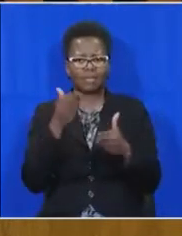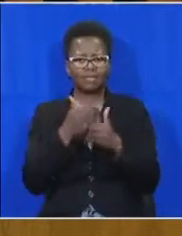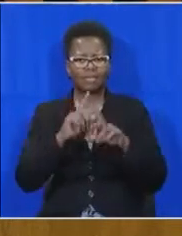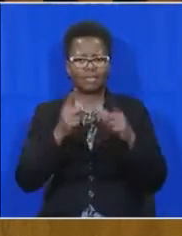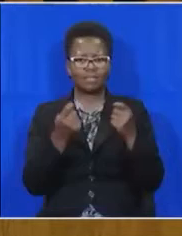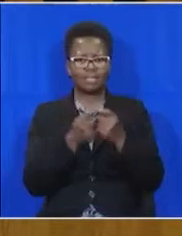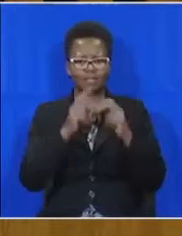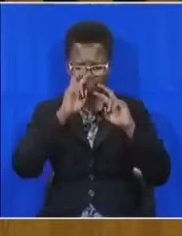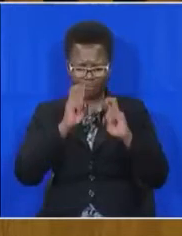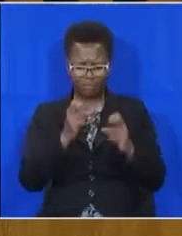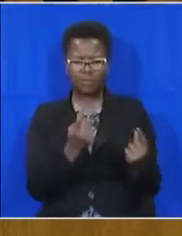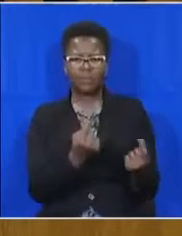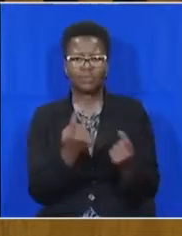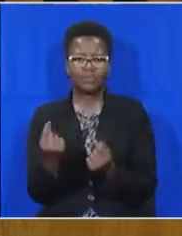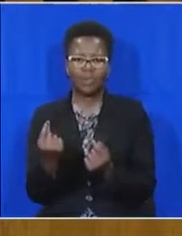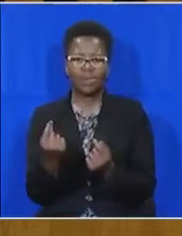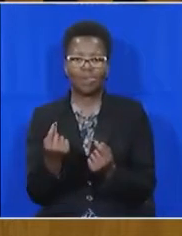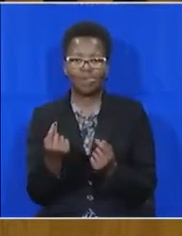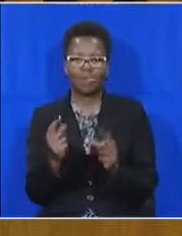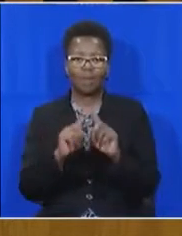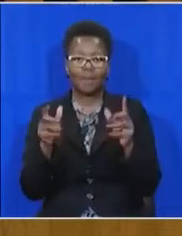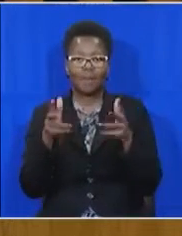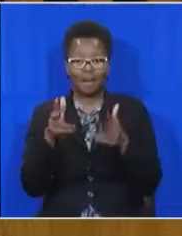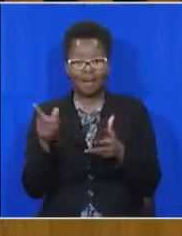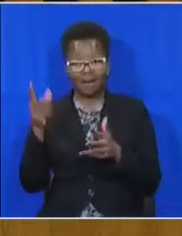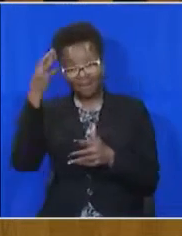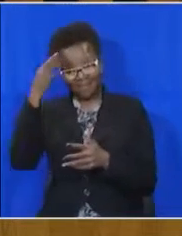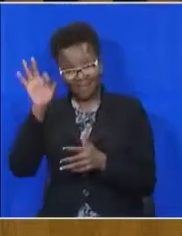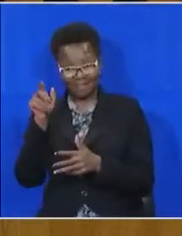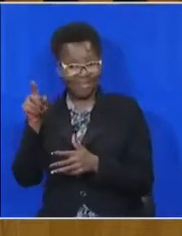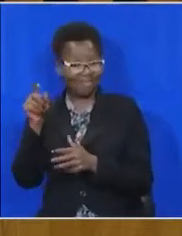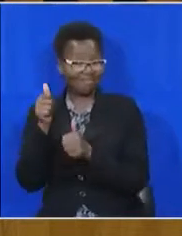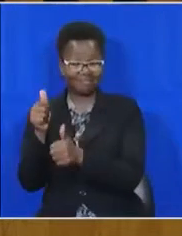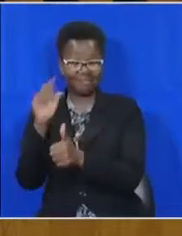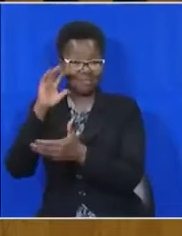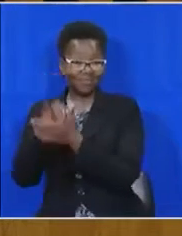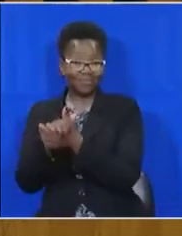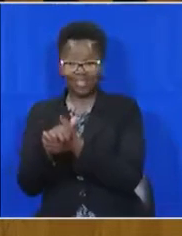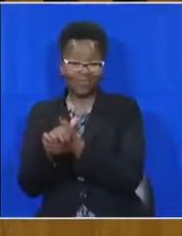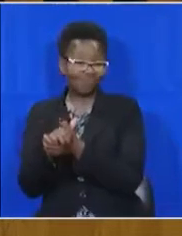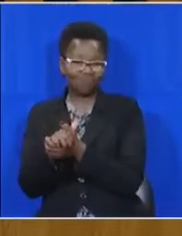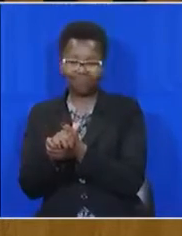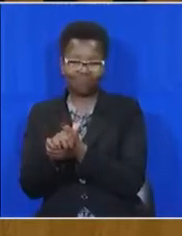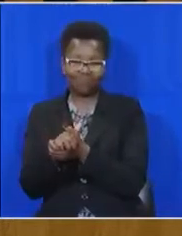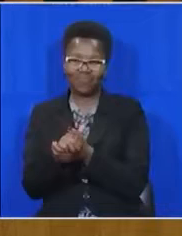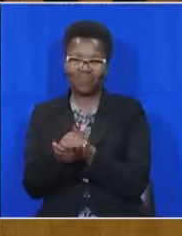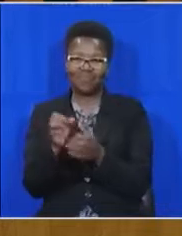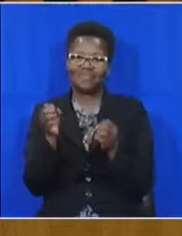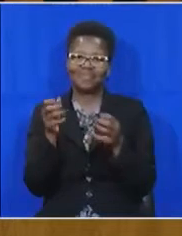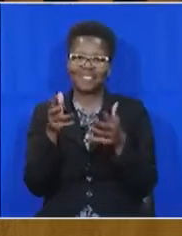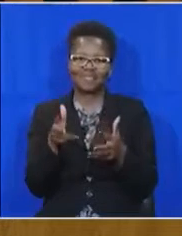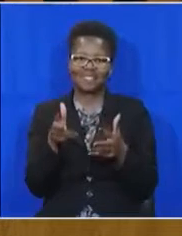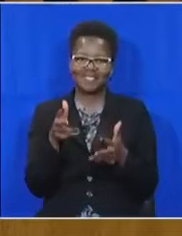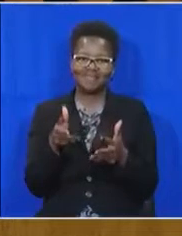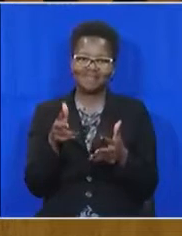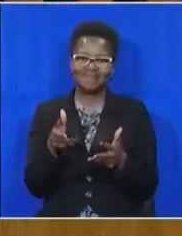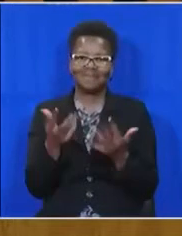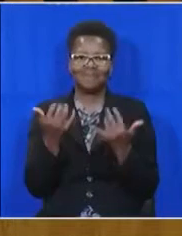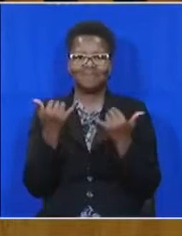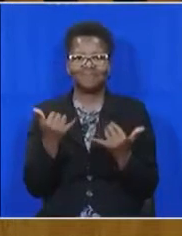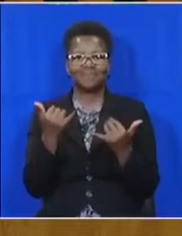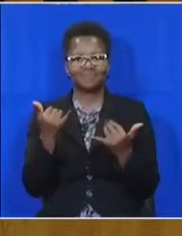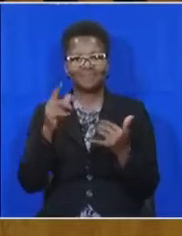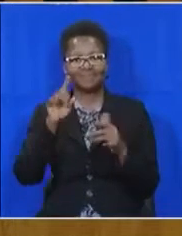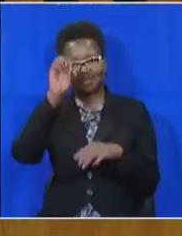it. But this government has a credibility problem. People don't trust it to look after the environment. People look at